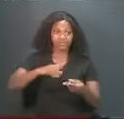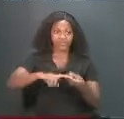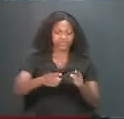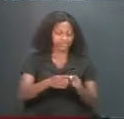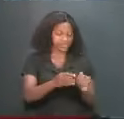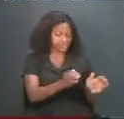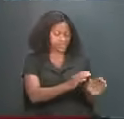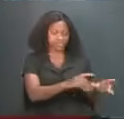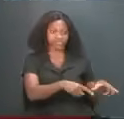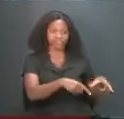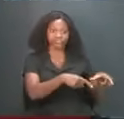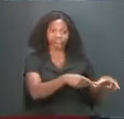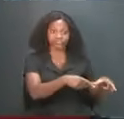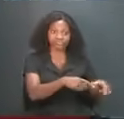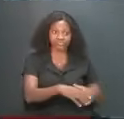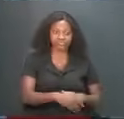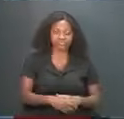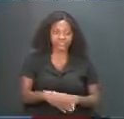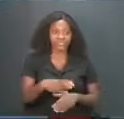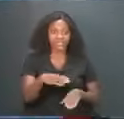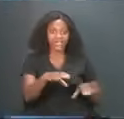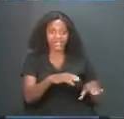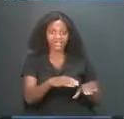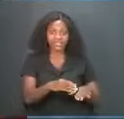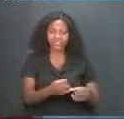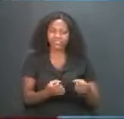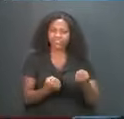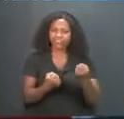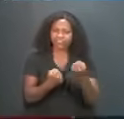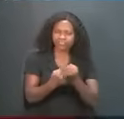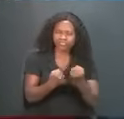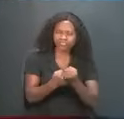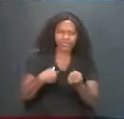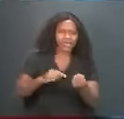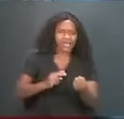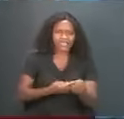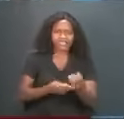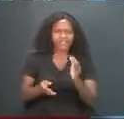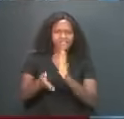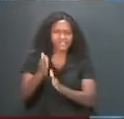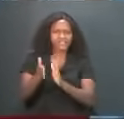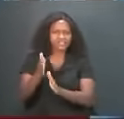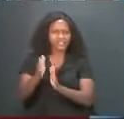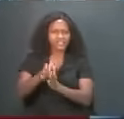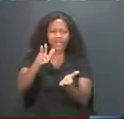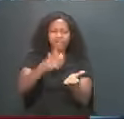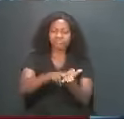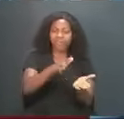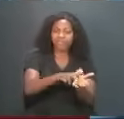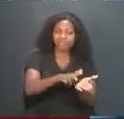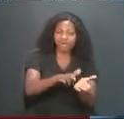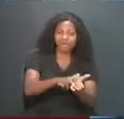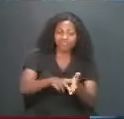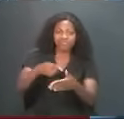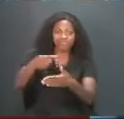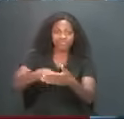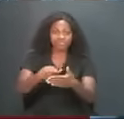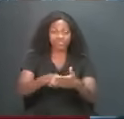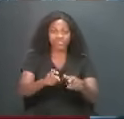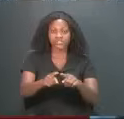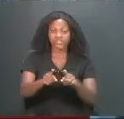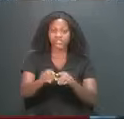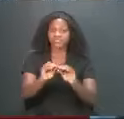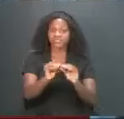minority. Their action has enabled a very speedy approval of the various estimates of the various